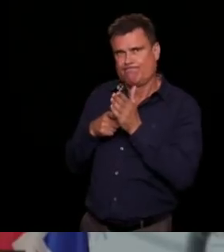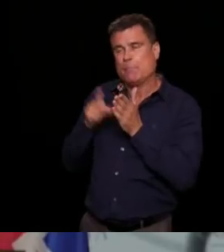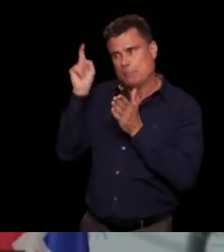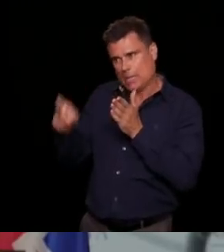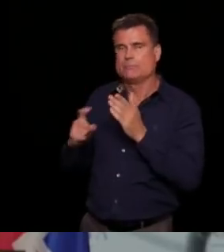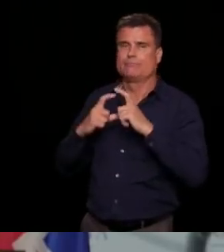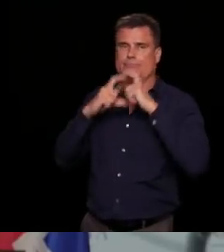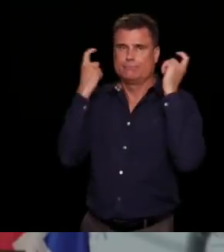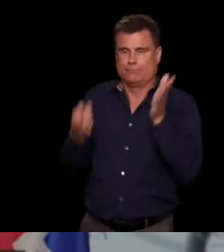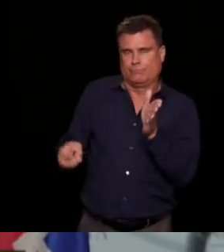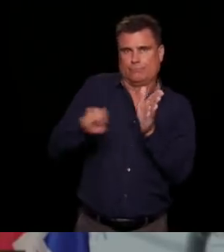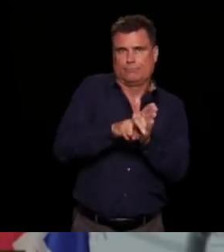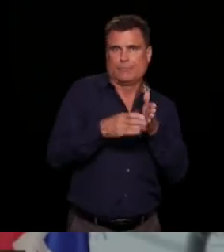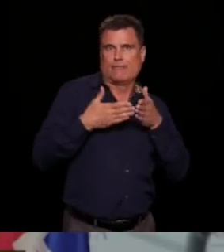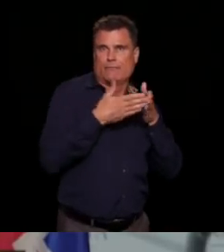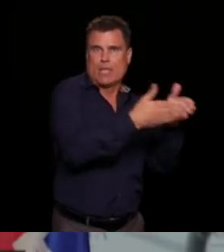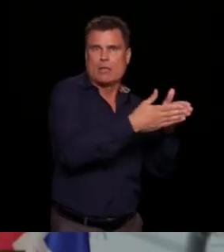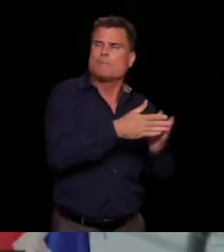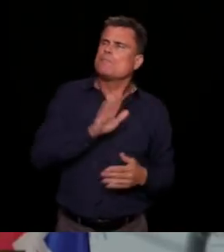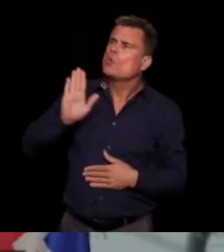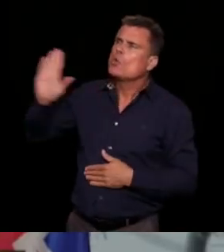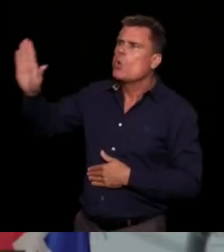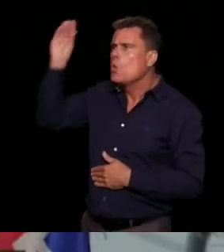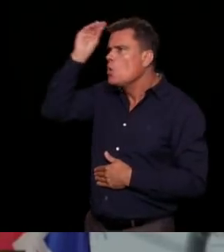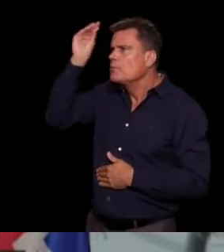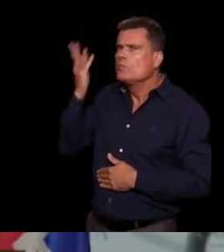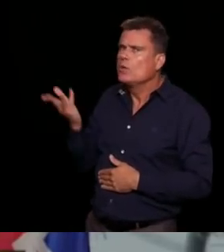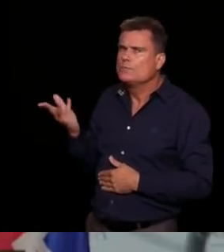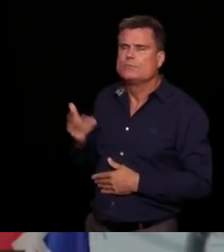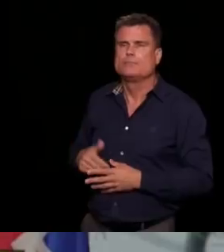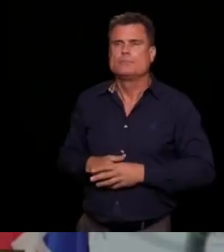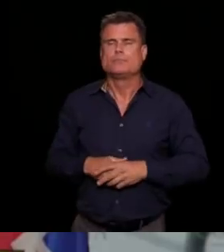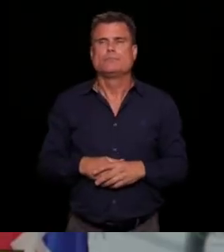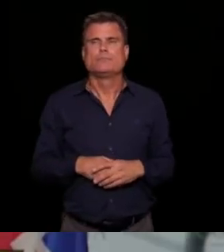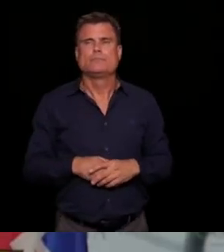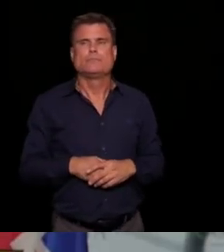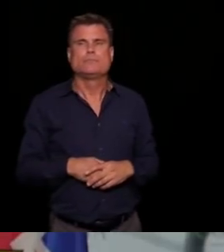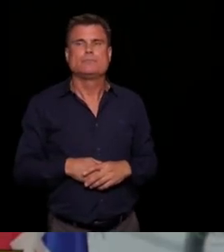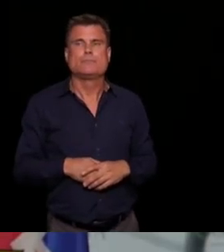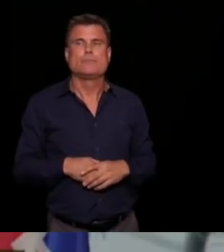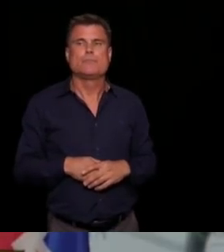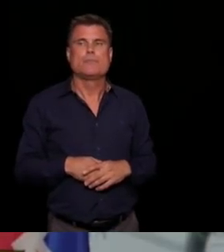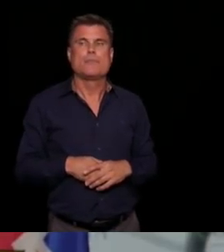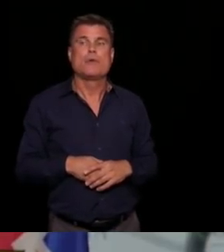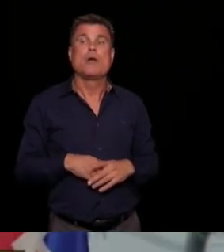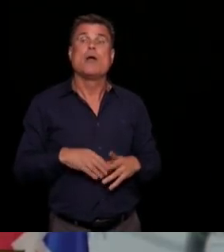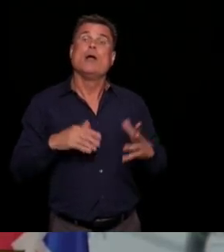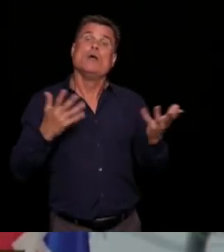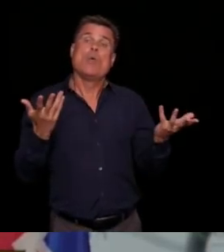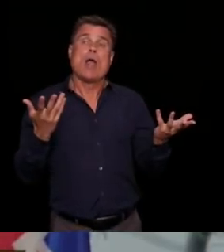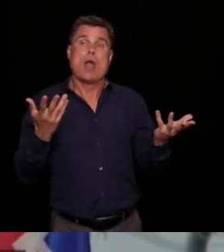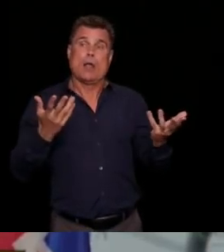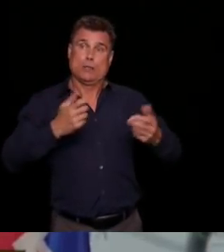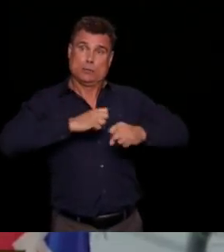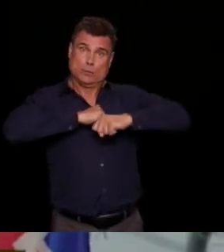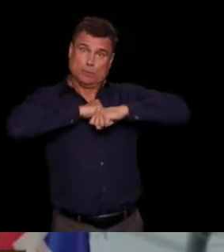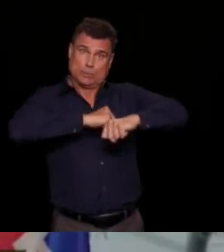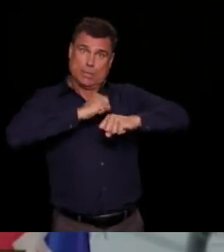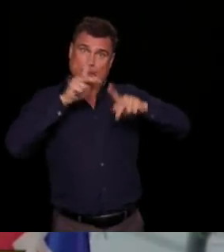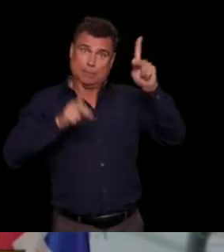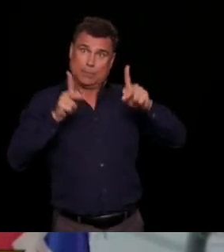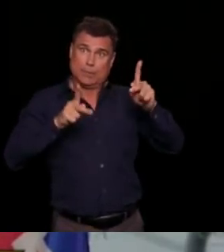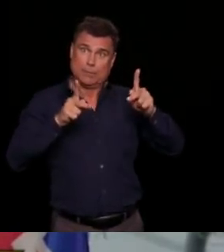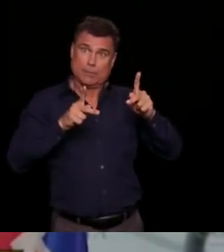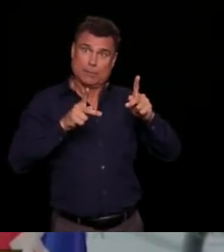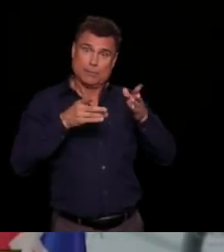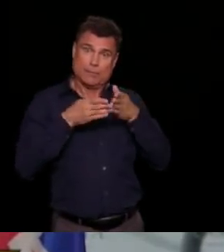that masks, albeit they are the lower on the hierarchy of interventions, are often a very